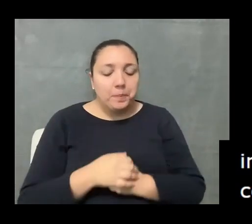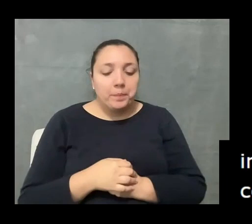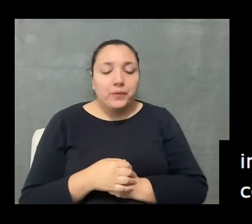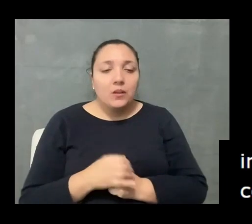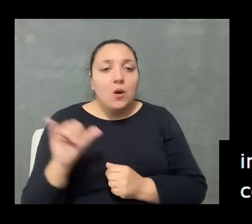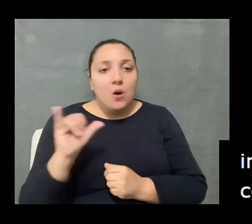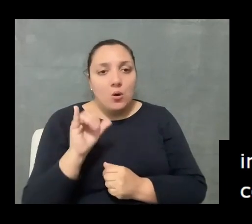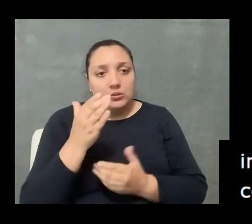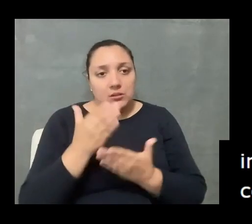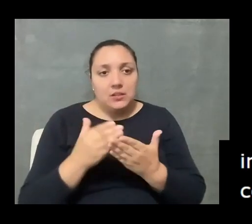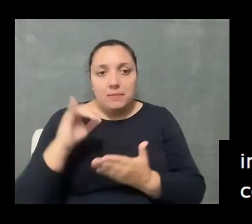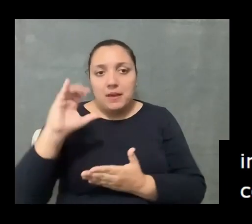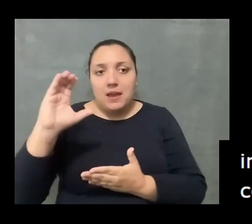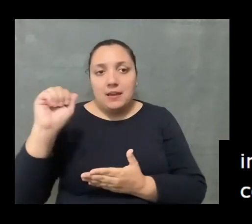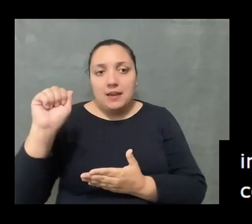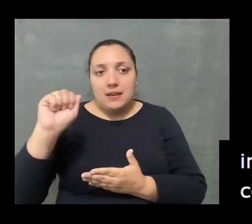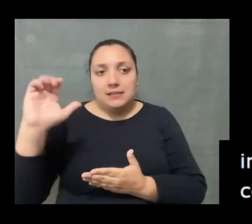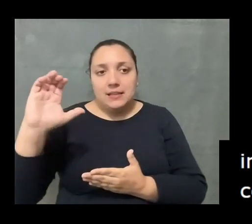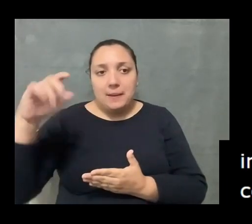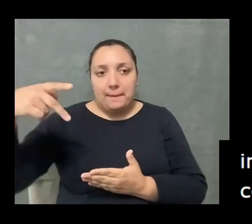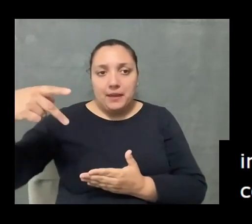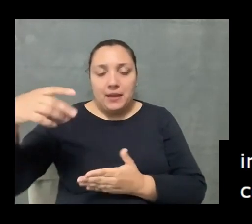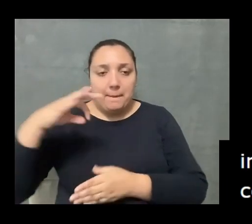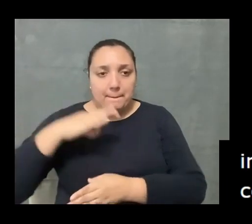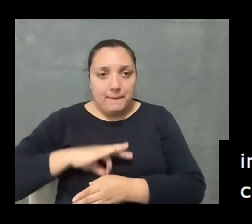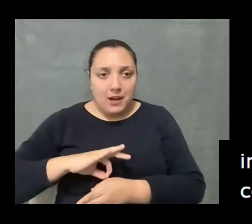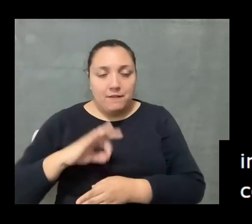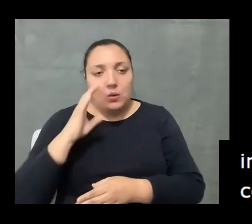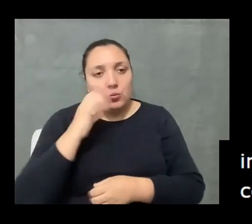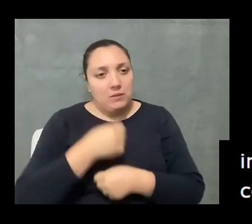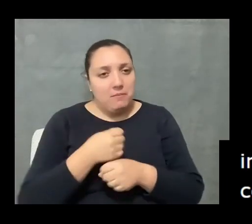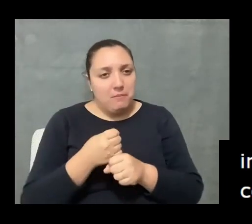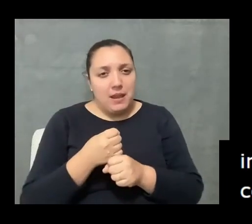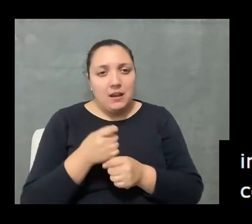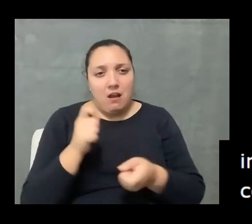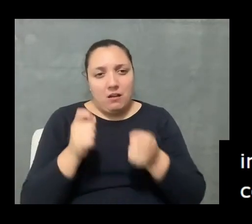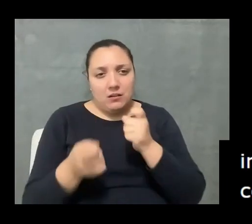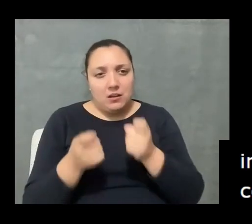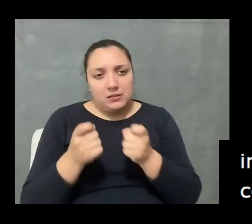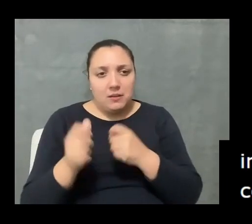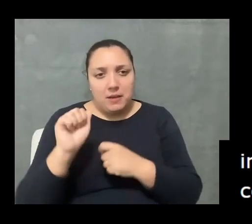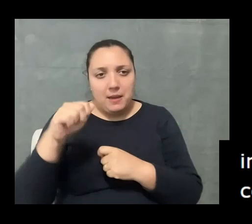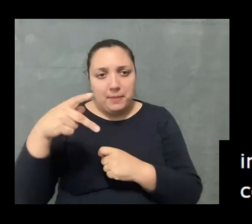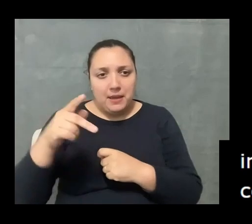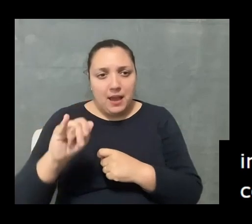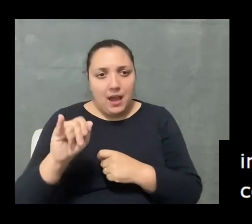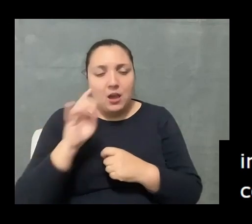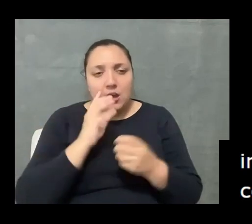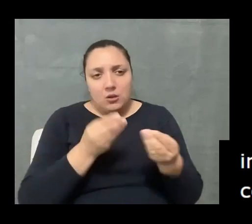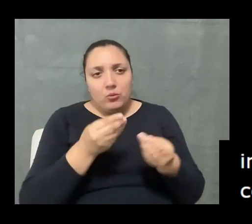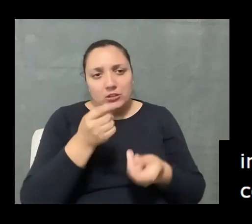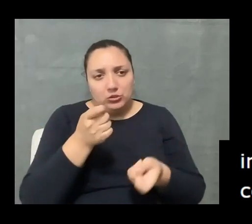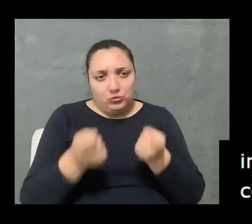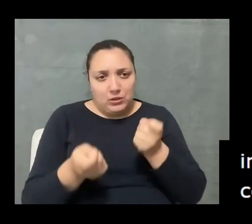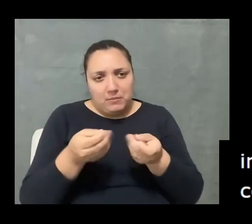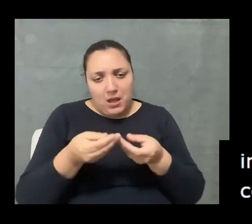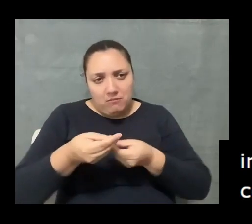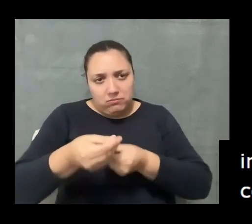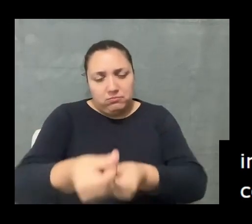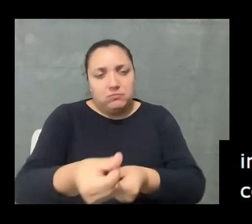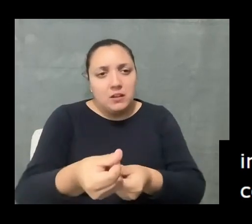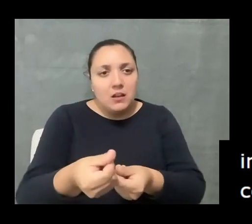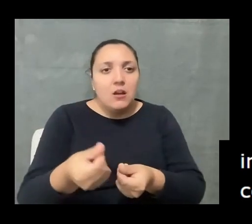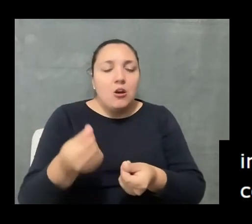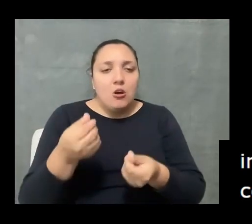the ACP benefit and create a custom API where we were able to streamline the process and help people get online more smoothly